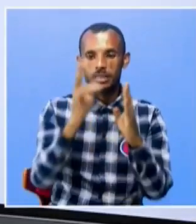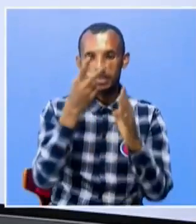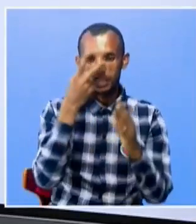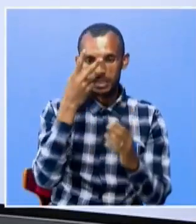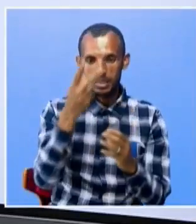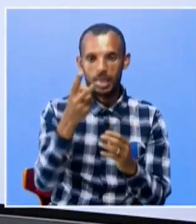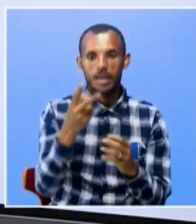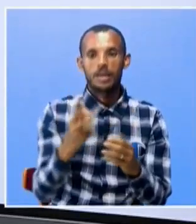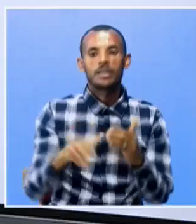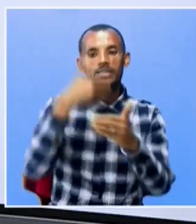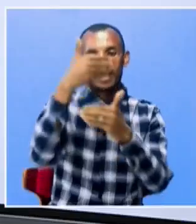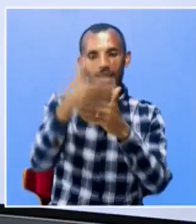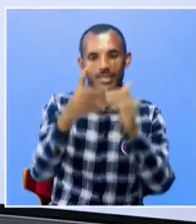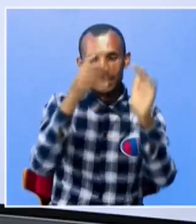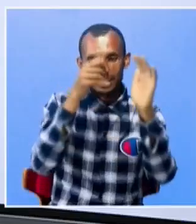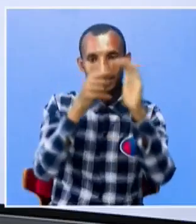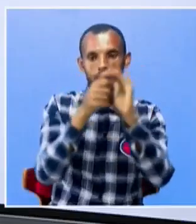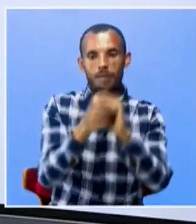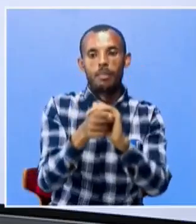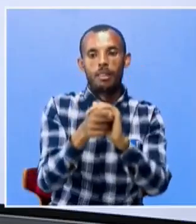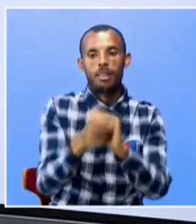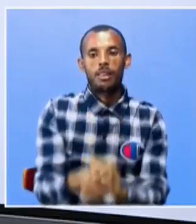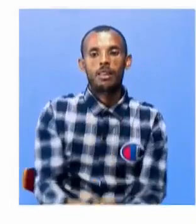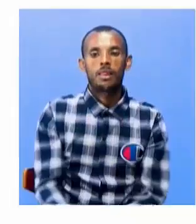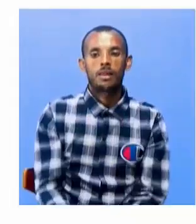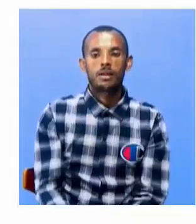to the next example.